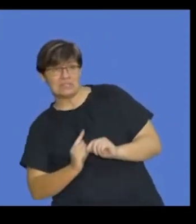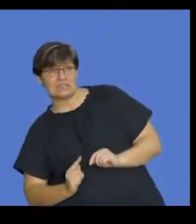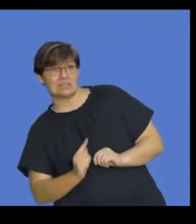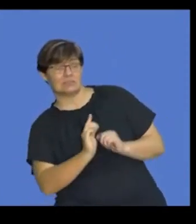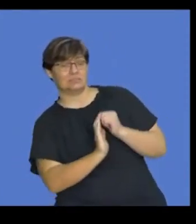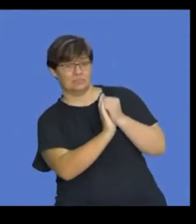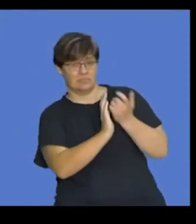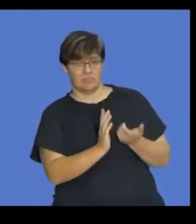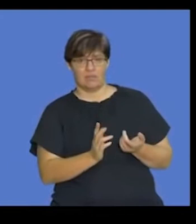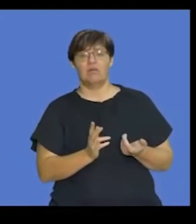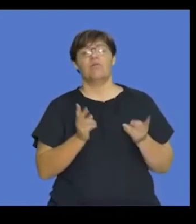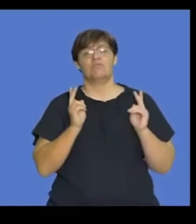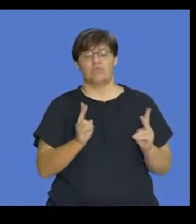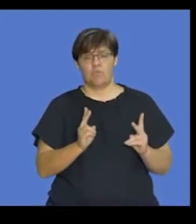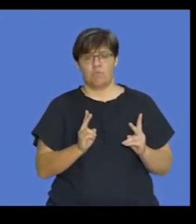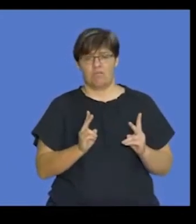normal force.